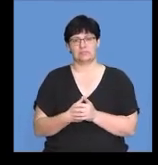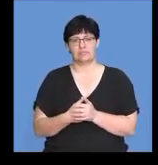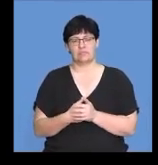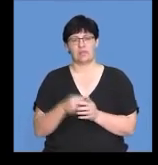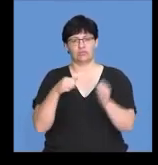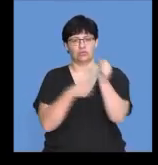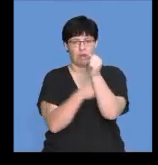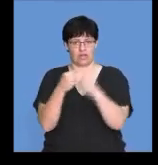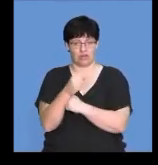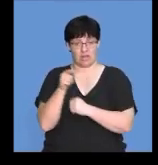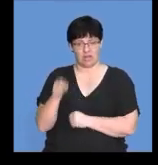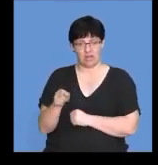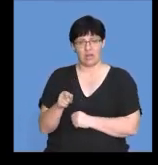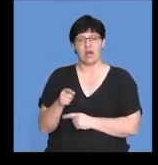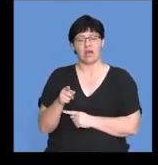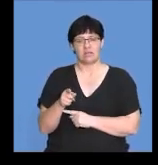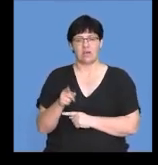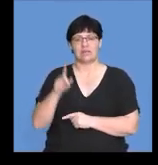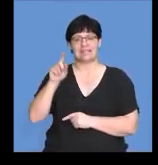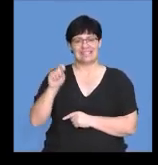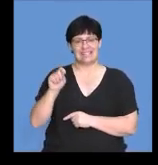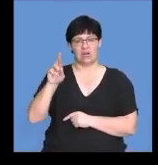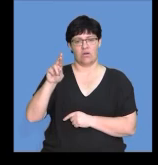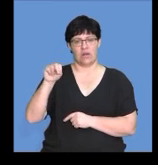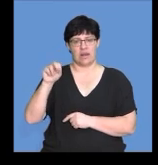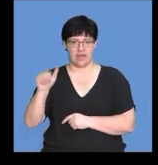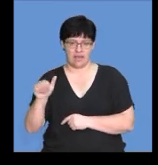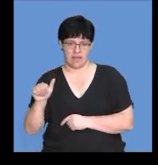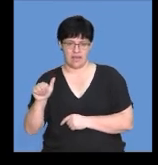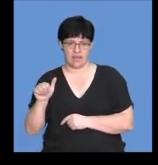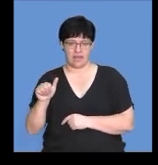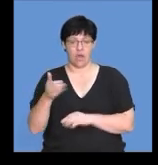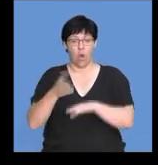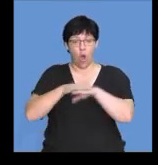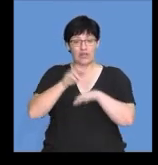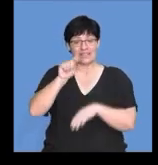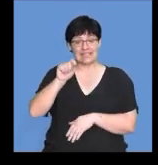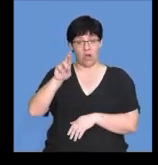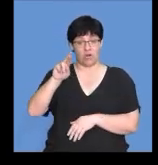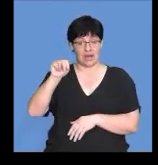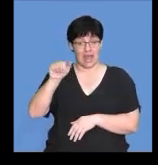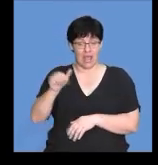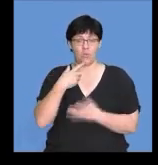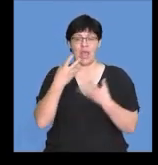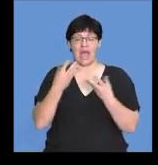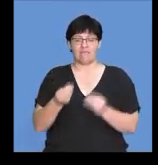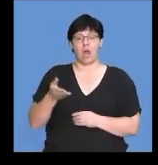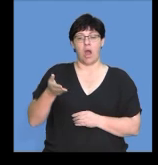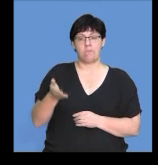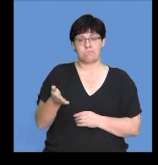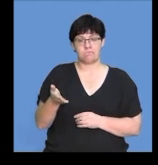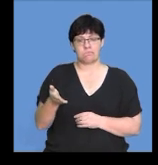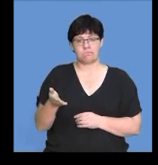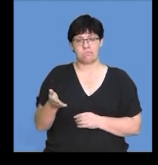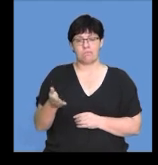this structure here, which is on the tRNA. And I know that on the tRNA, we have the presence of